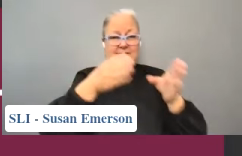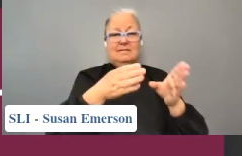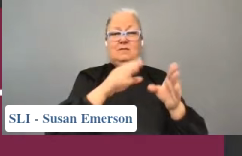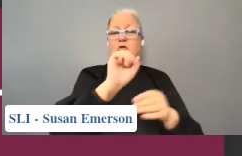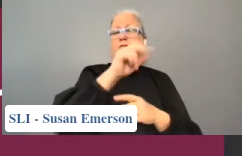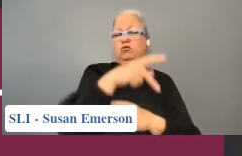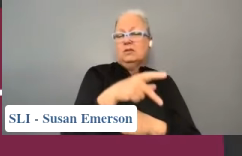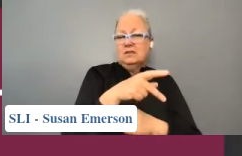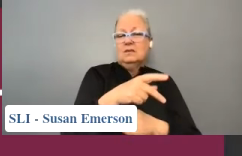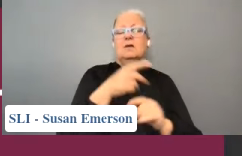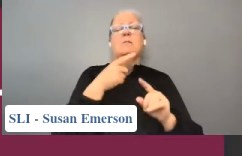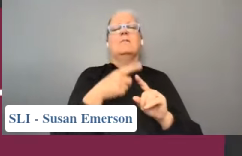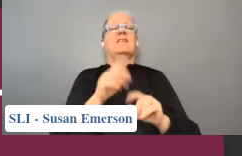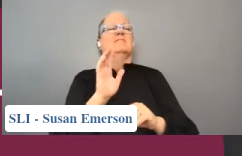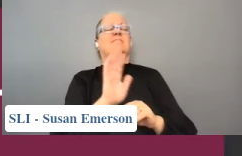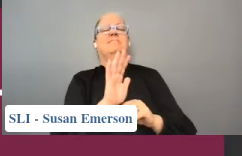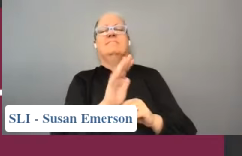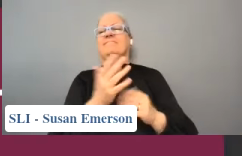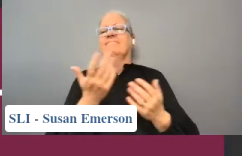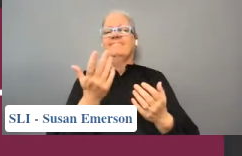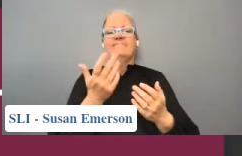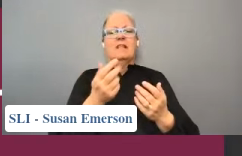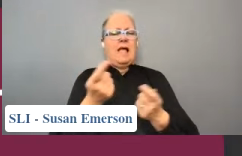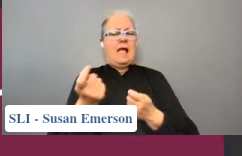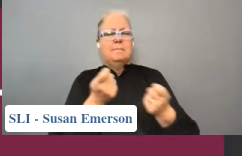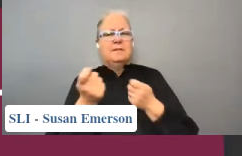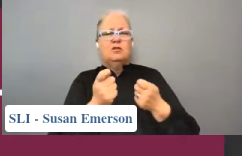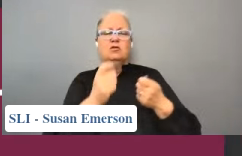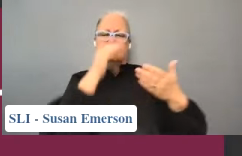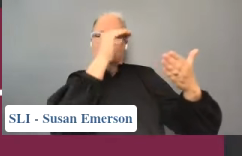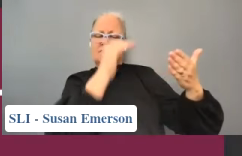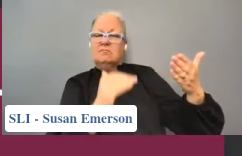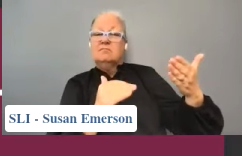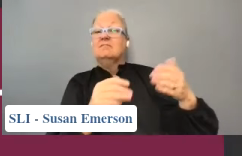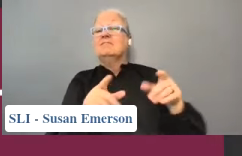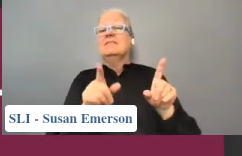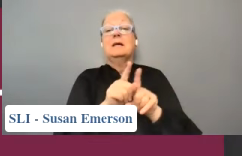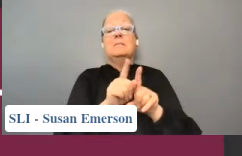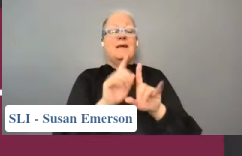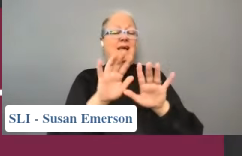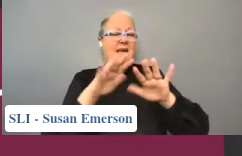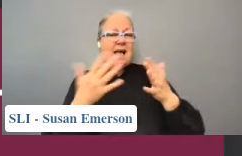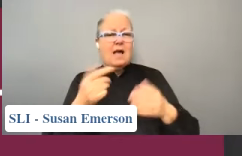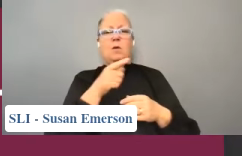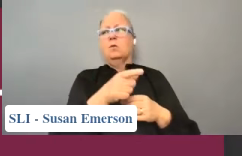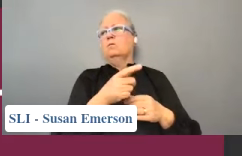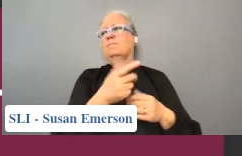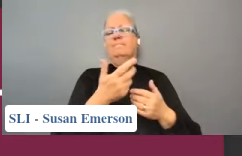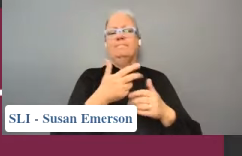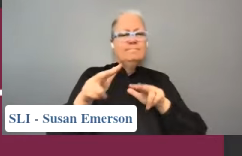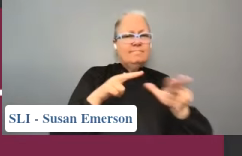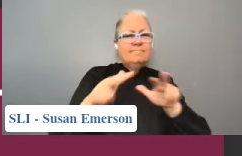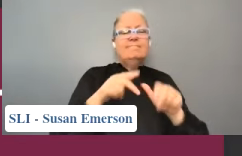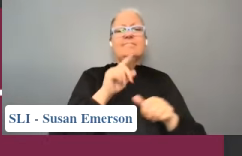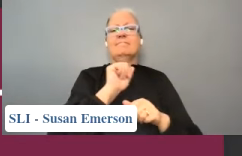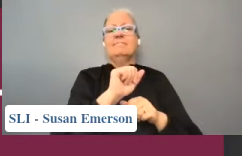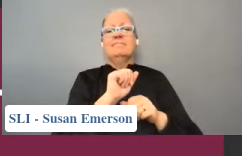various administrative features. So the mechanisms that coordinate systems and that